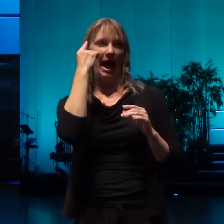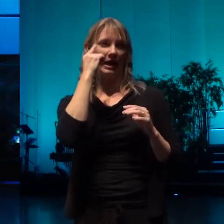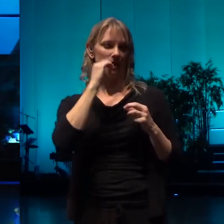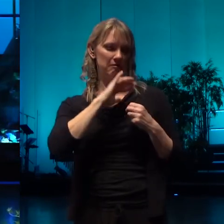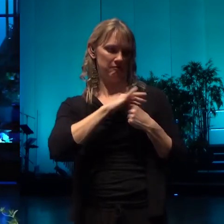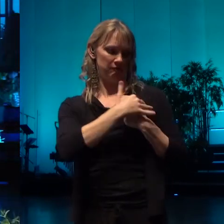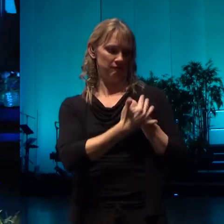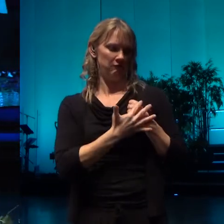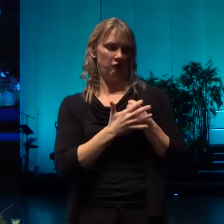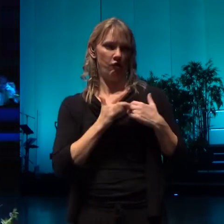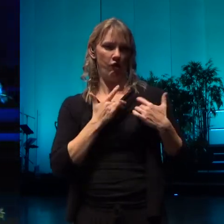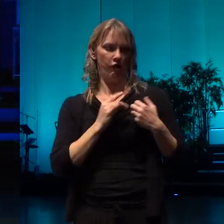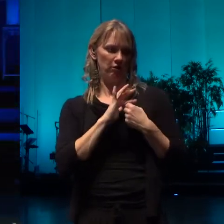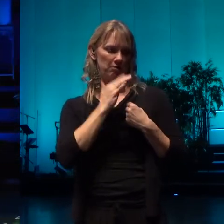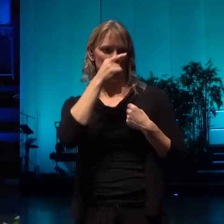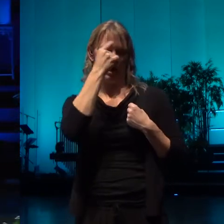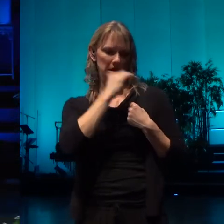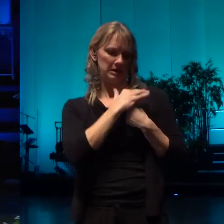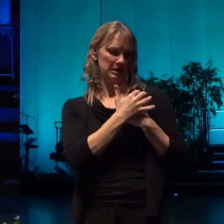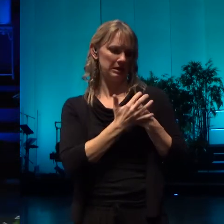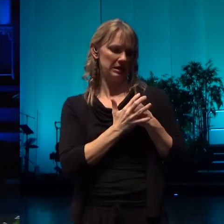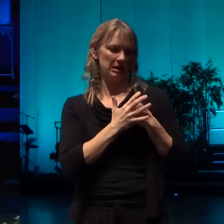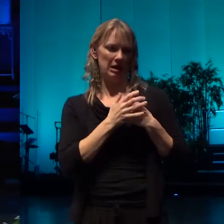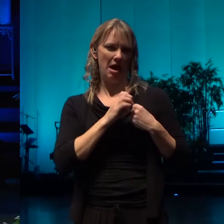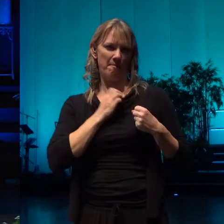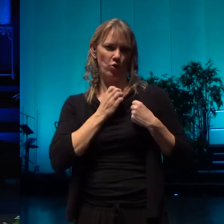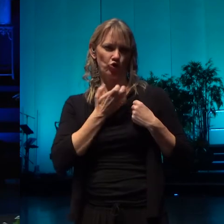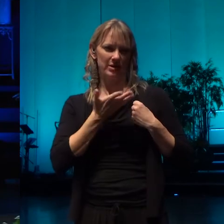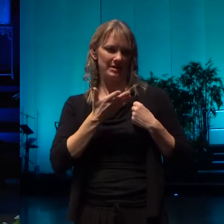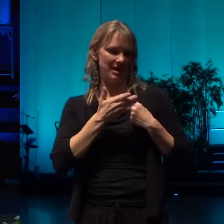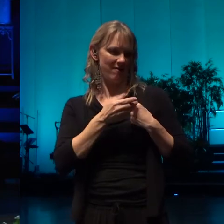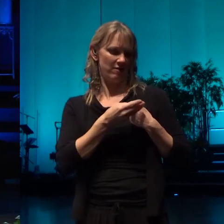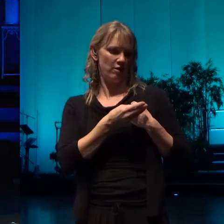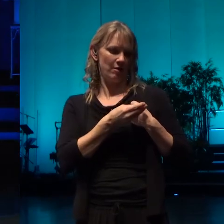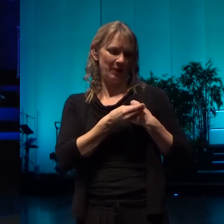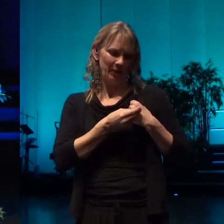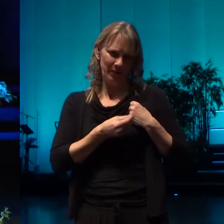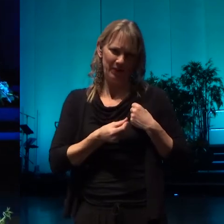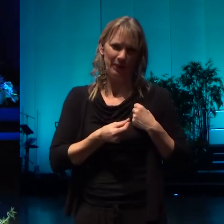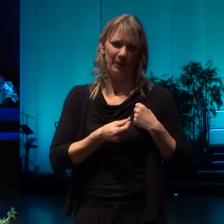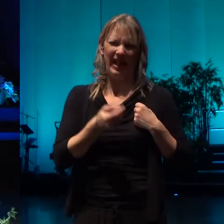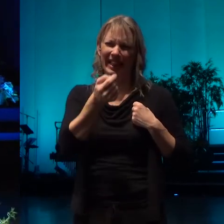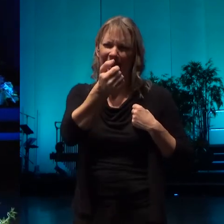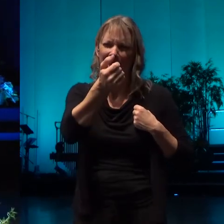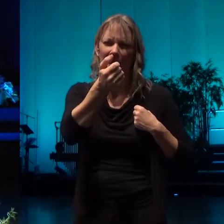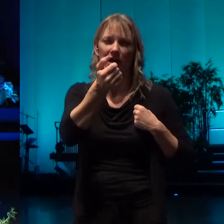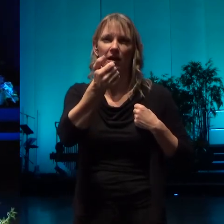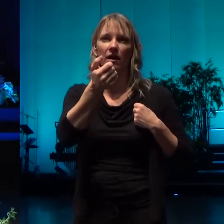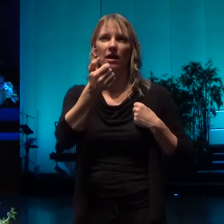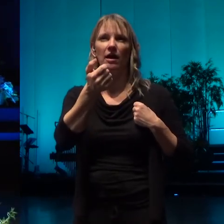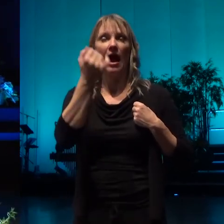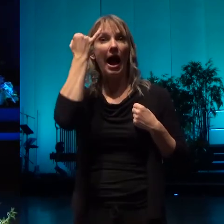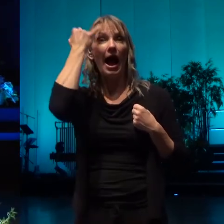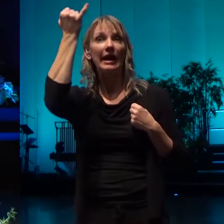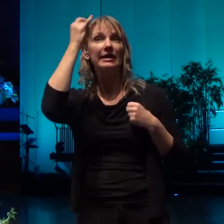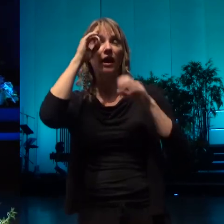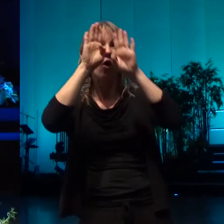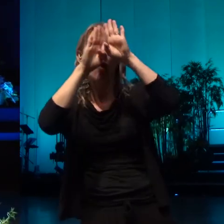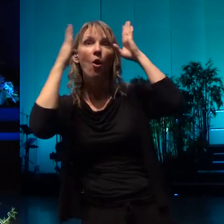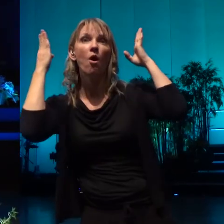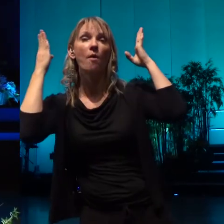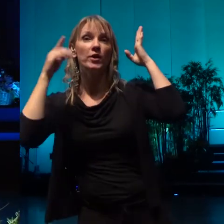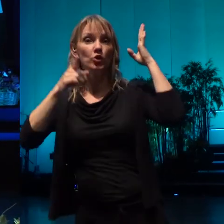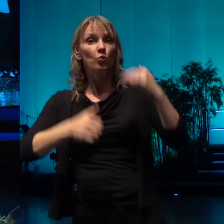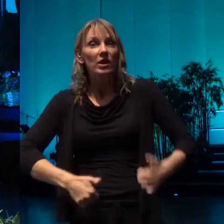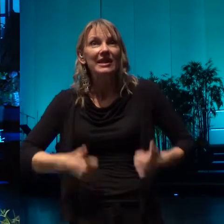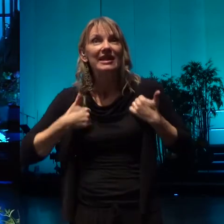that emotional stuff. To open your life to that idea that you live in God's universe